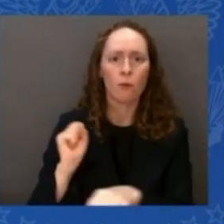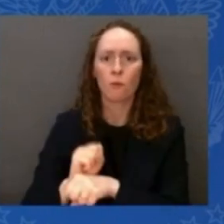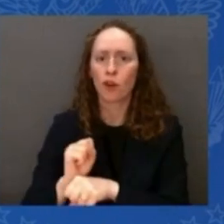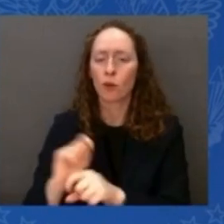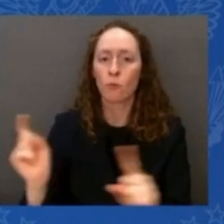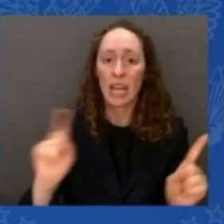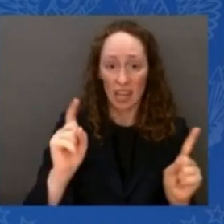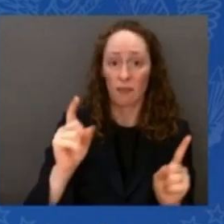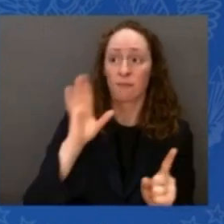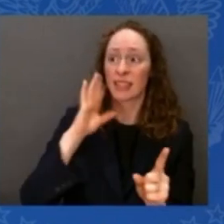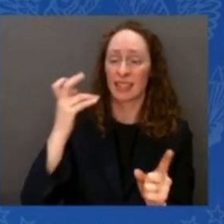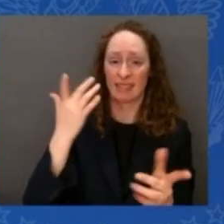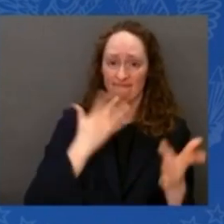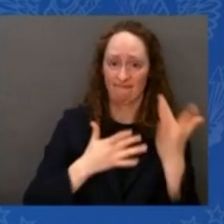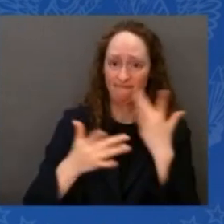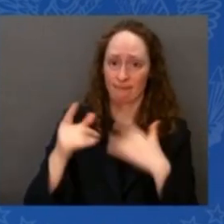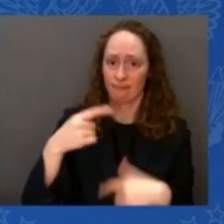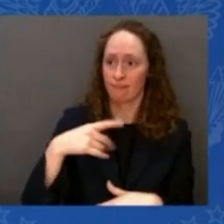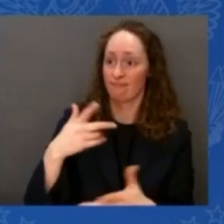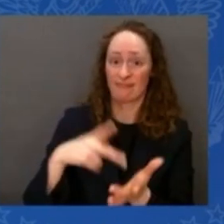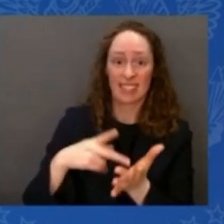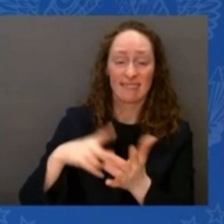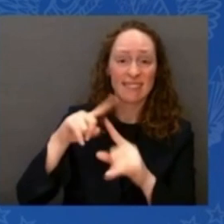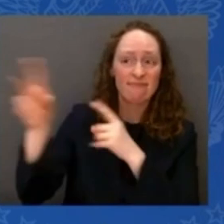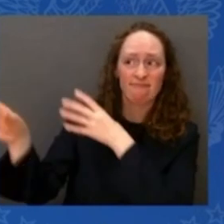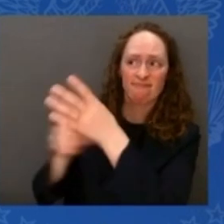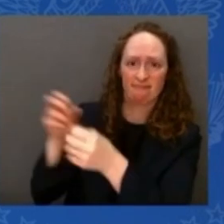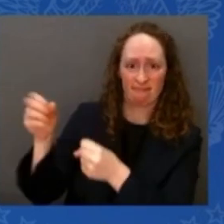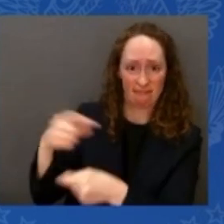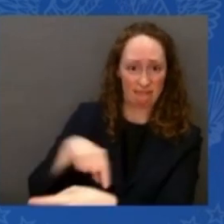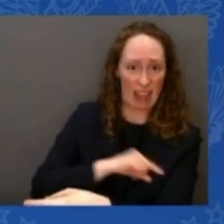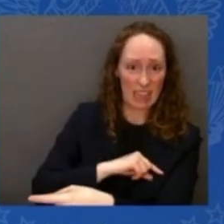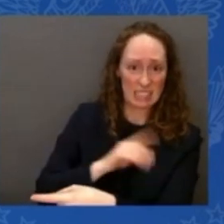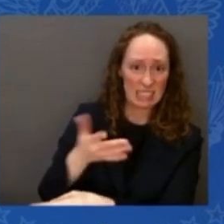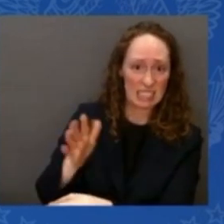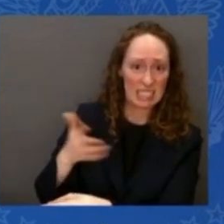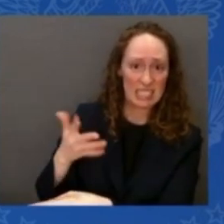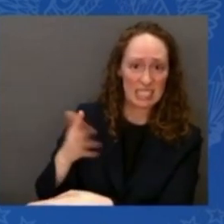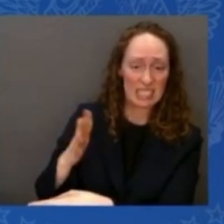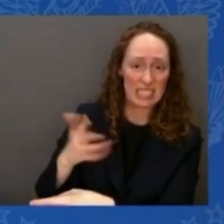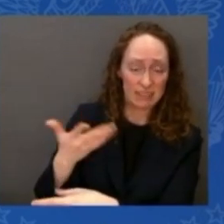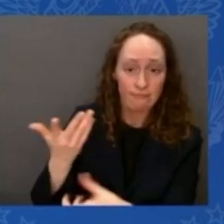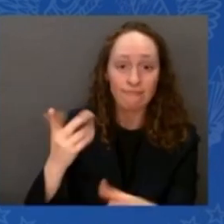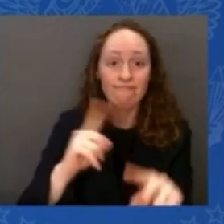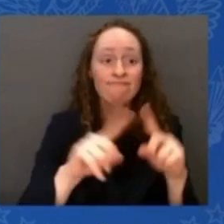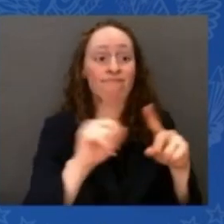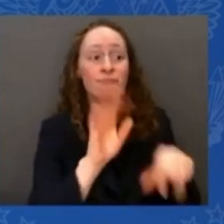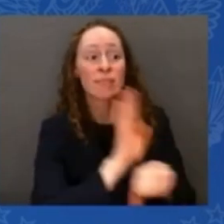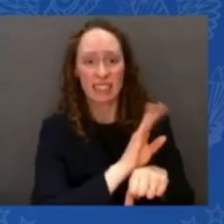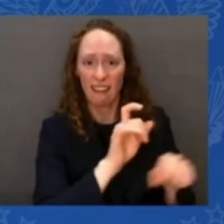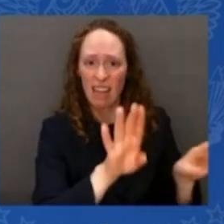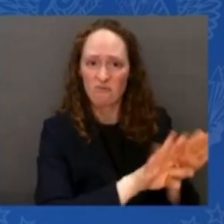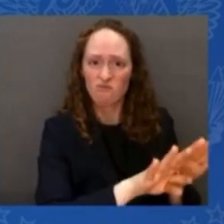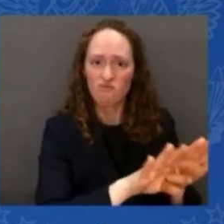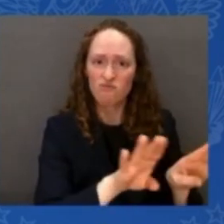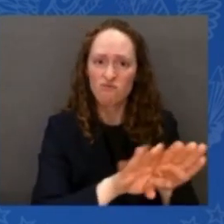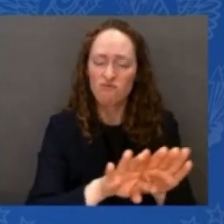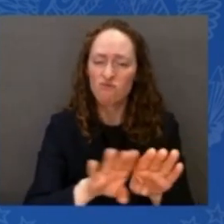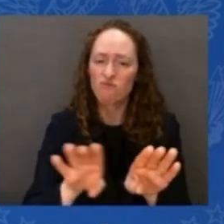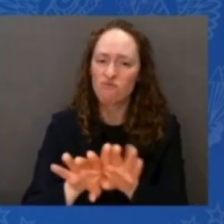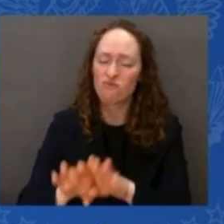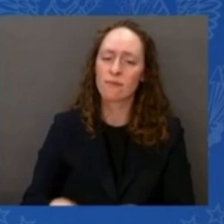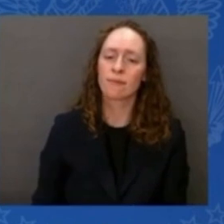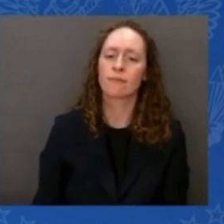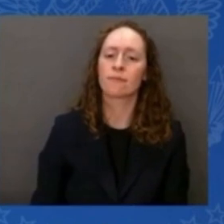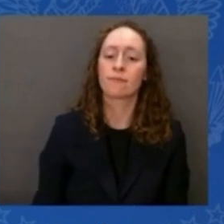could close their doors. Already, more than 500 rural hospitals across the country are at risk of closing. You know what the statistics